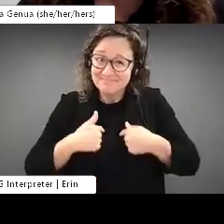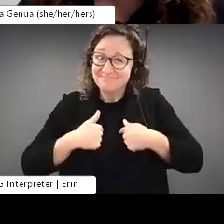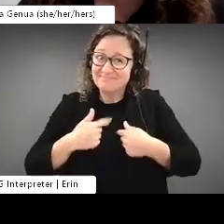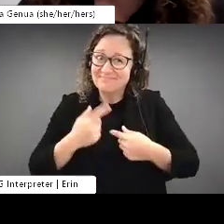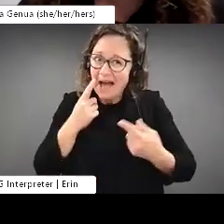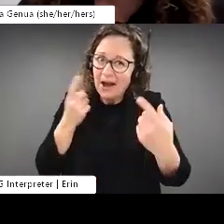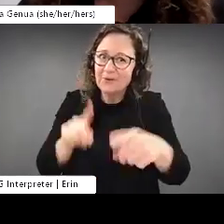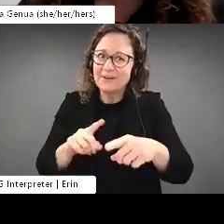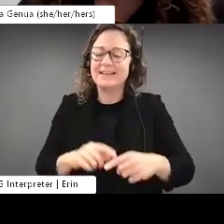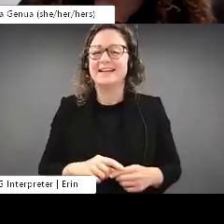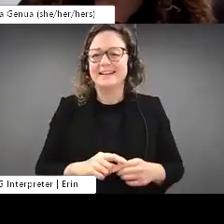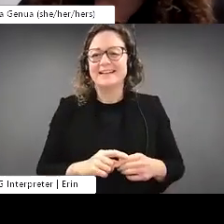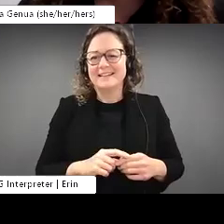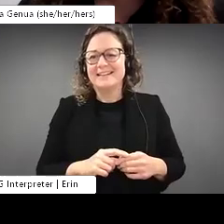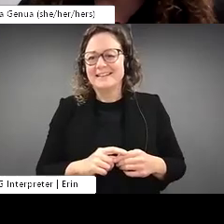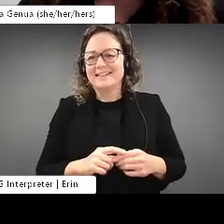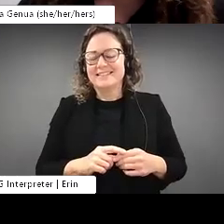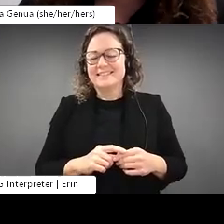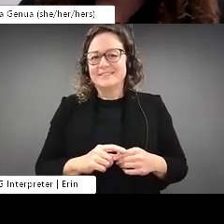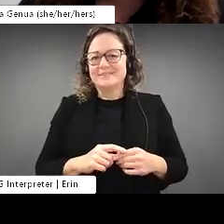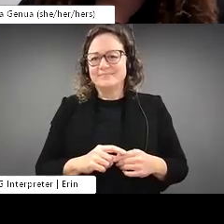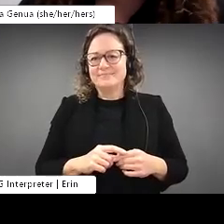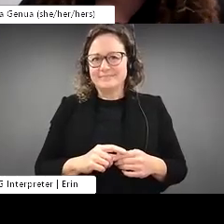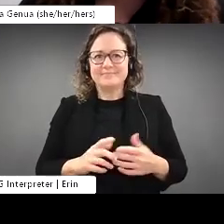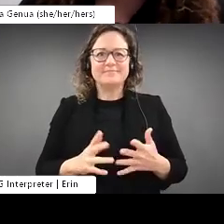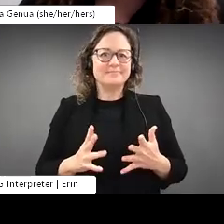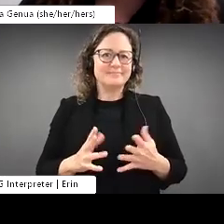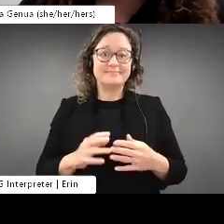There are absolutely a lot of things